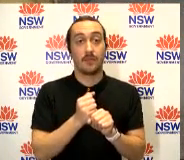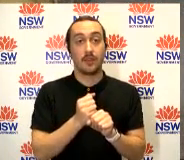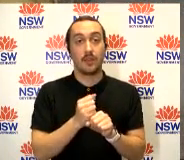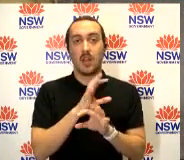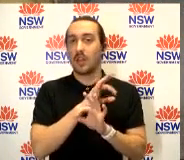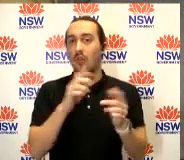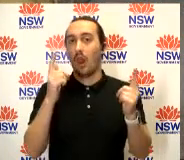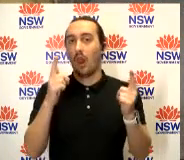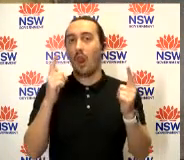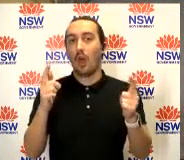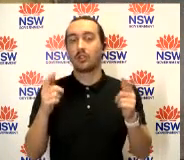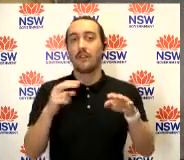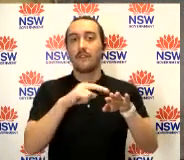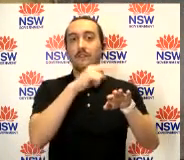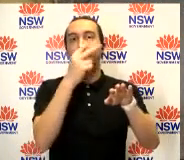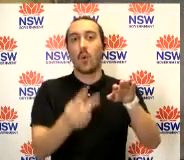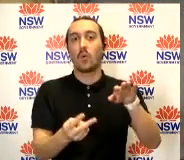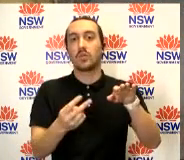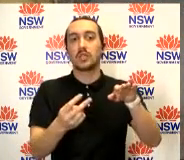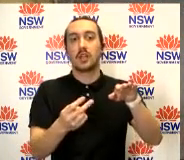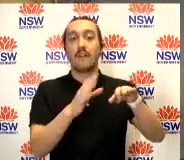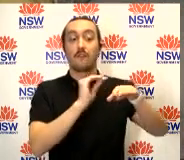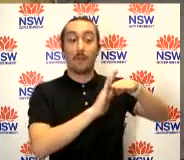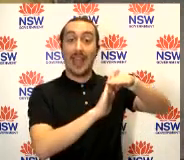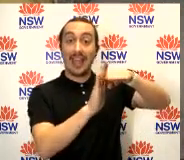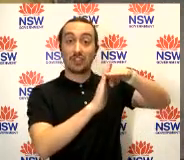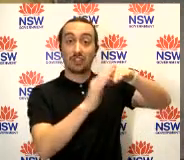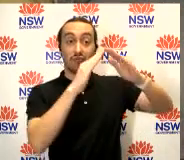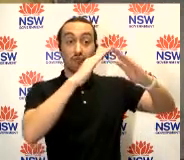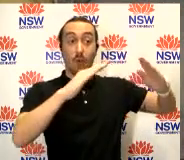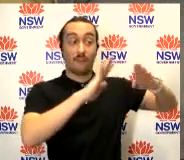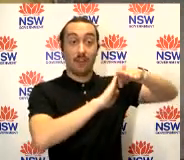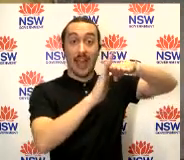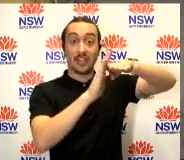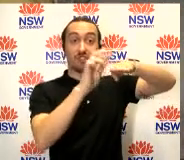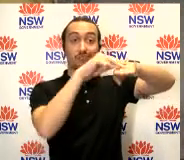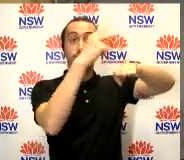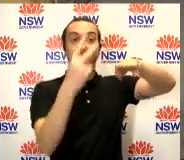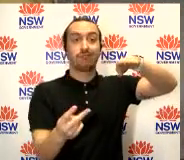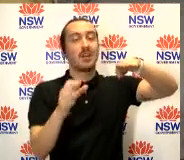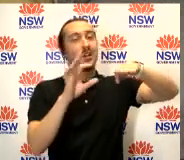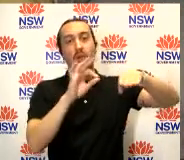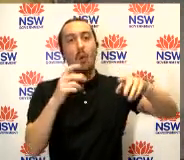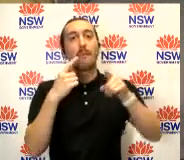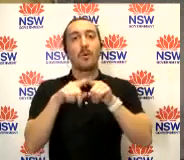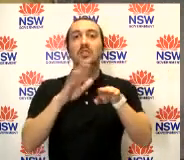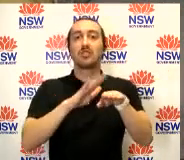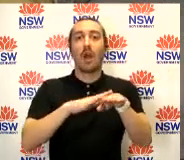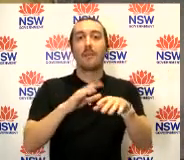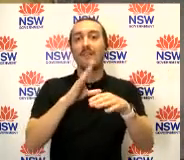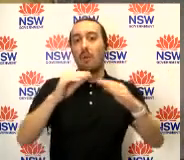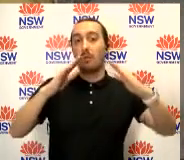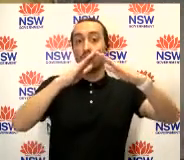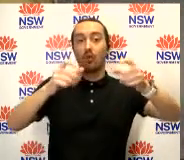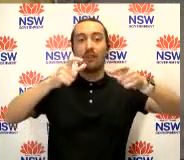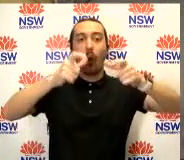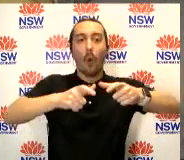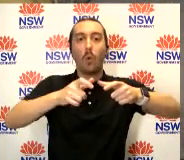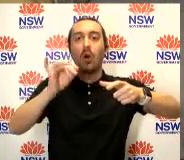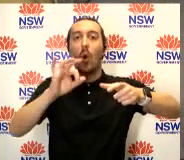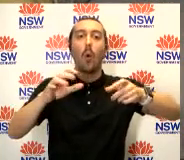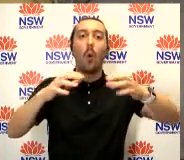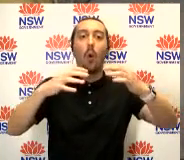edges. Yep. They are through like open penetrations, or they're through alcinite sheeting or